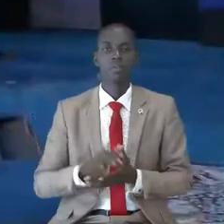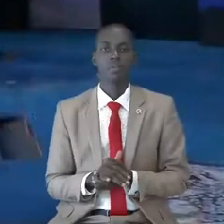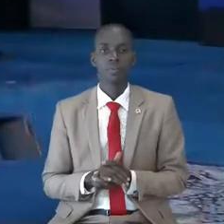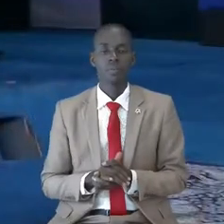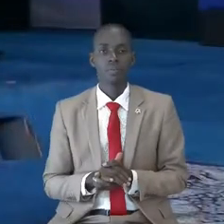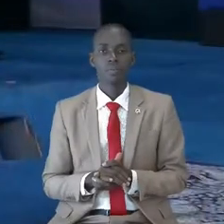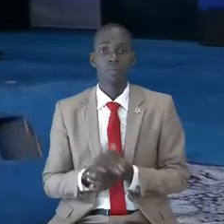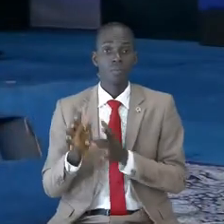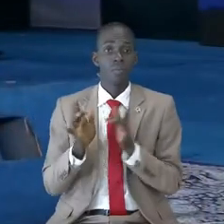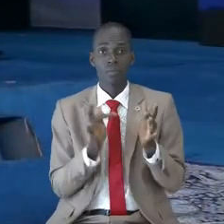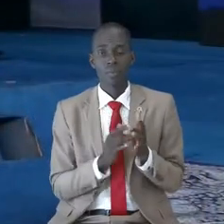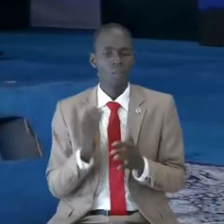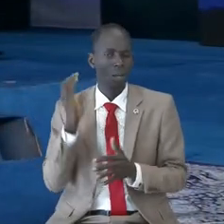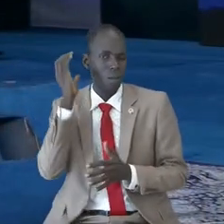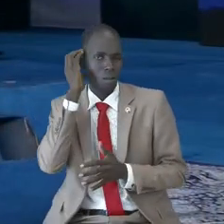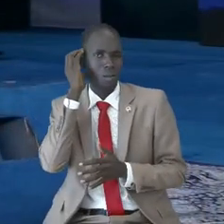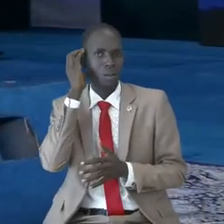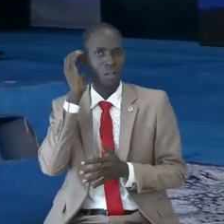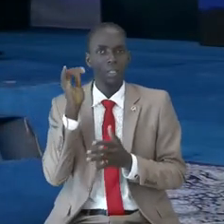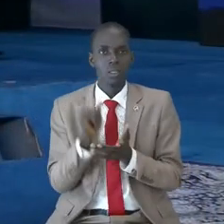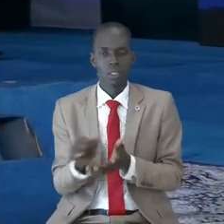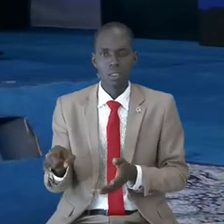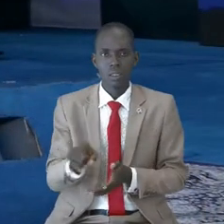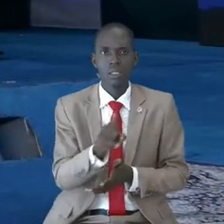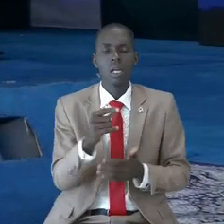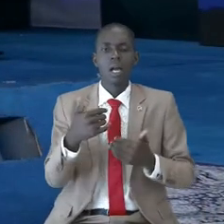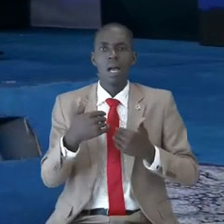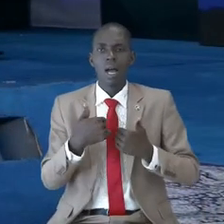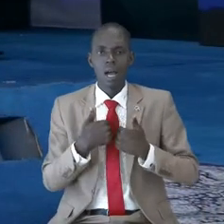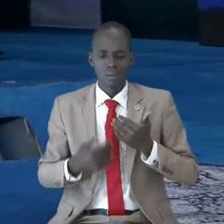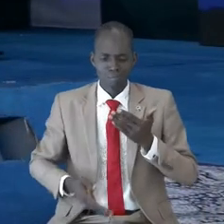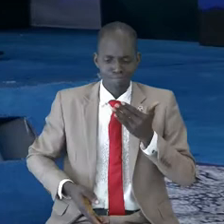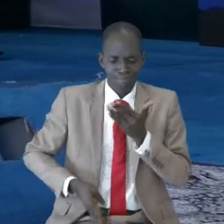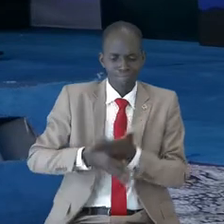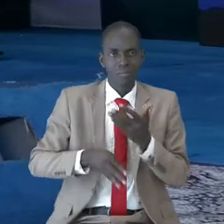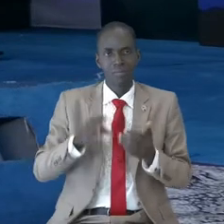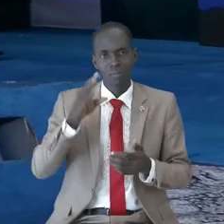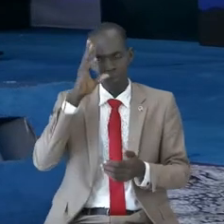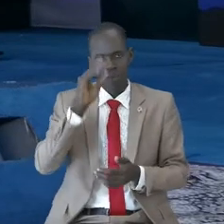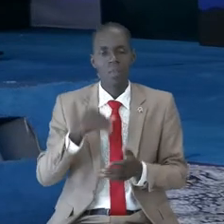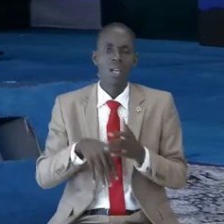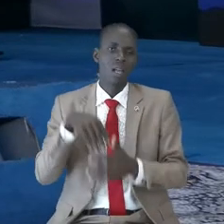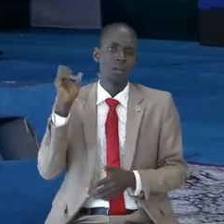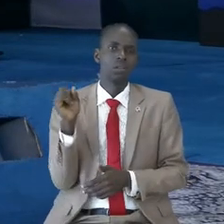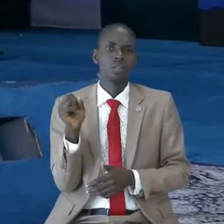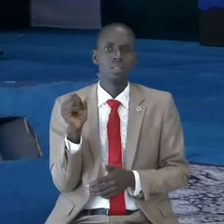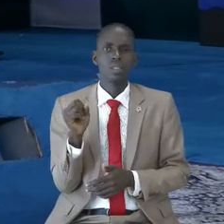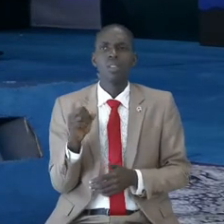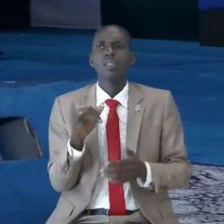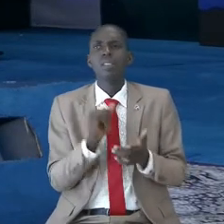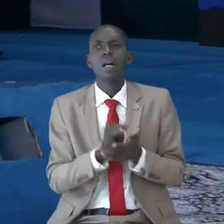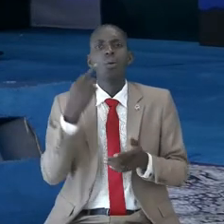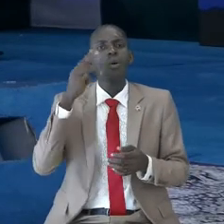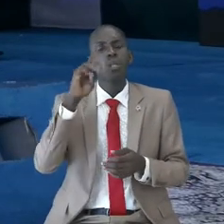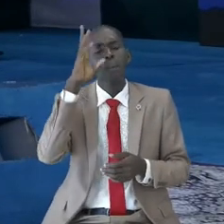35. Jesus heard that they had cast him out. That's a man that was